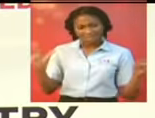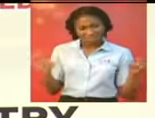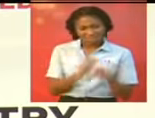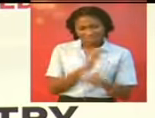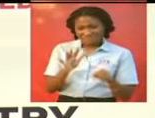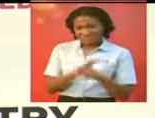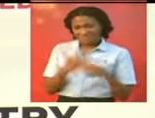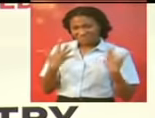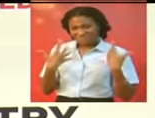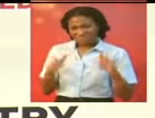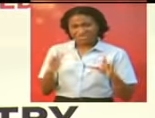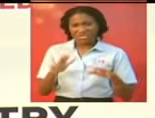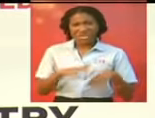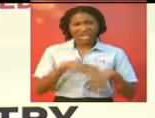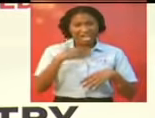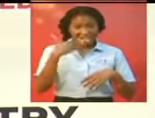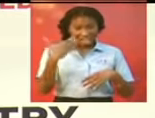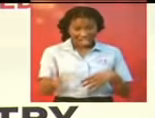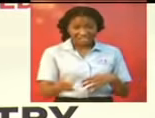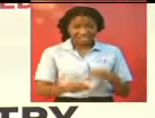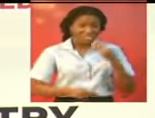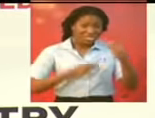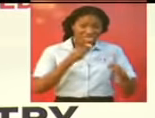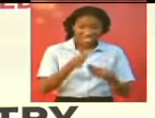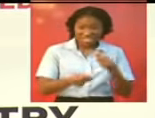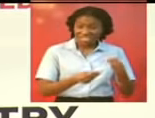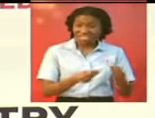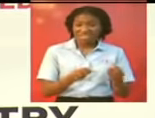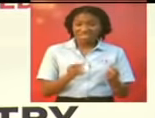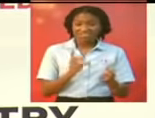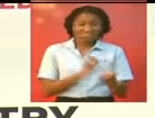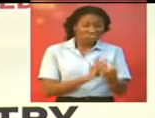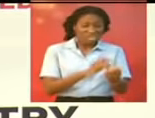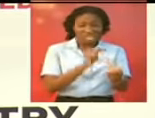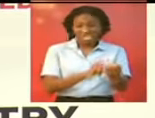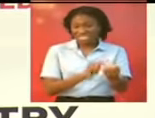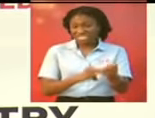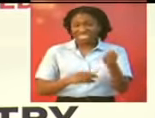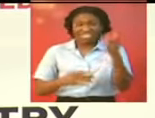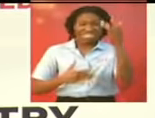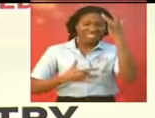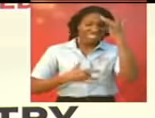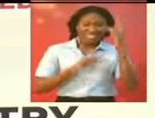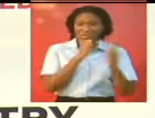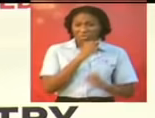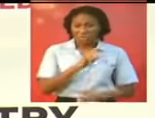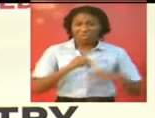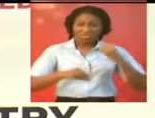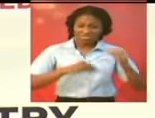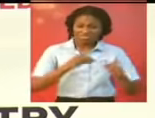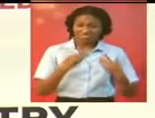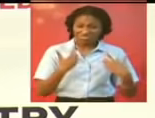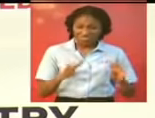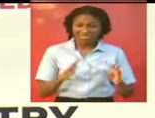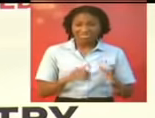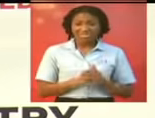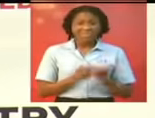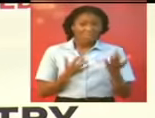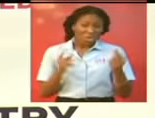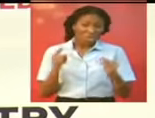get beyond that first phase in terms of numbers, but I can't say when that will happen unless we are certain when the vaccines will